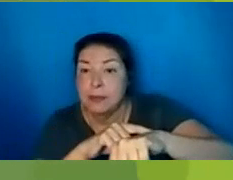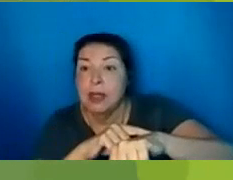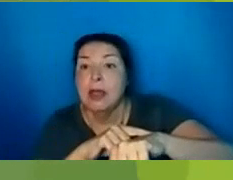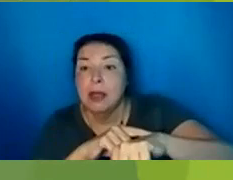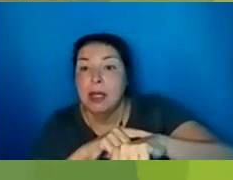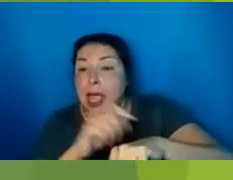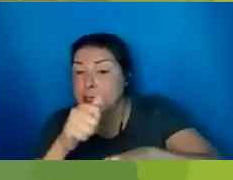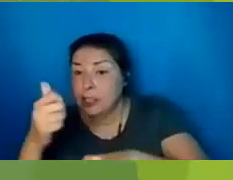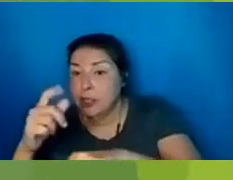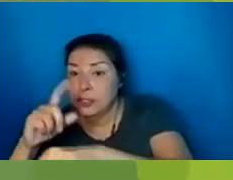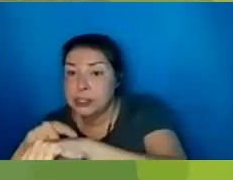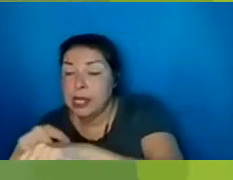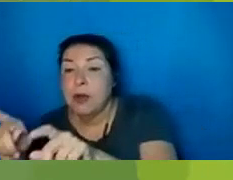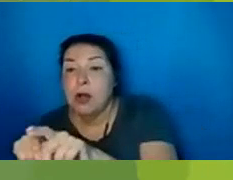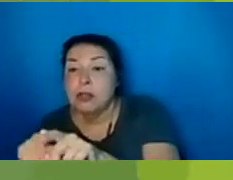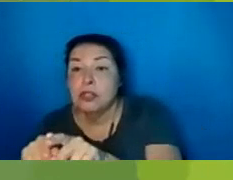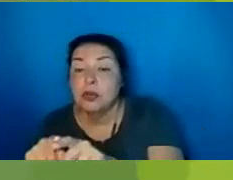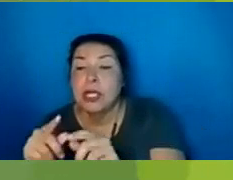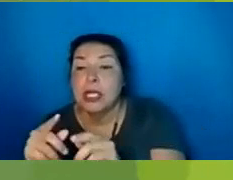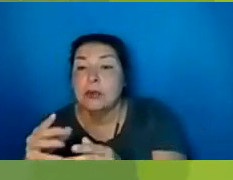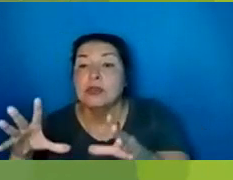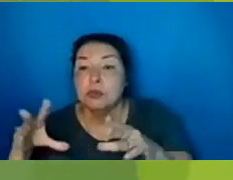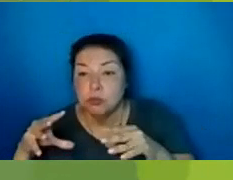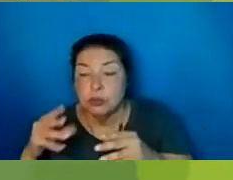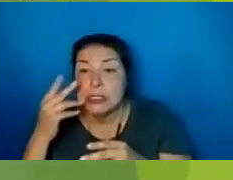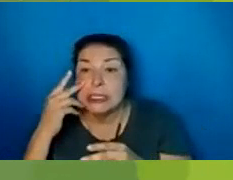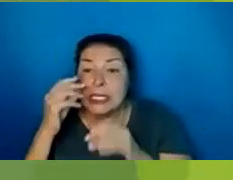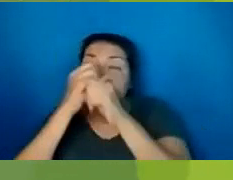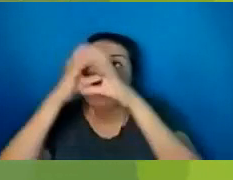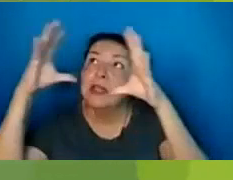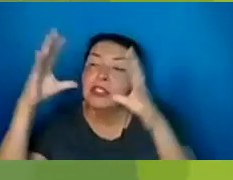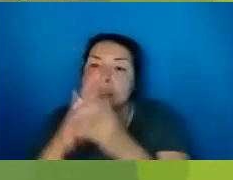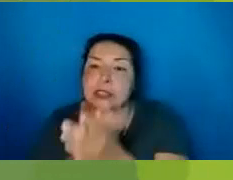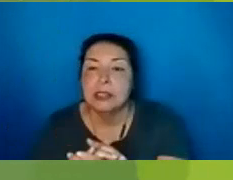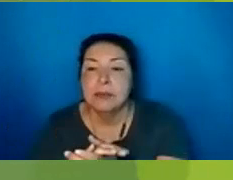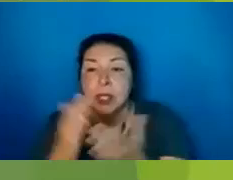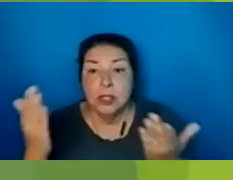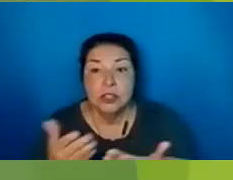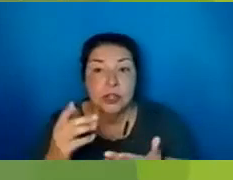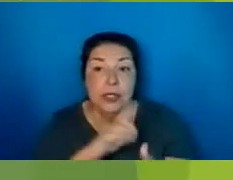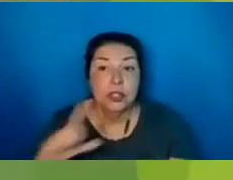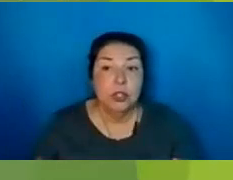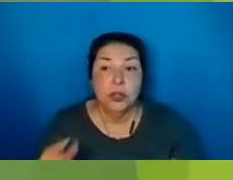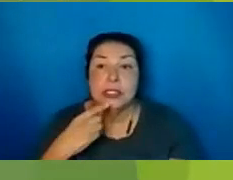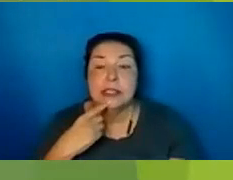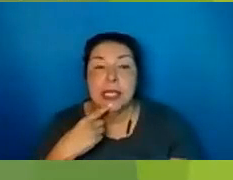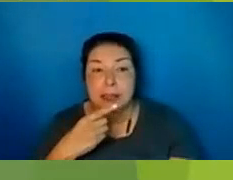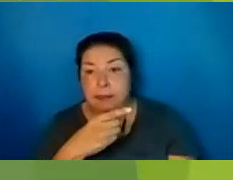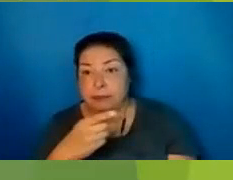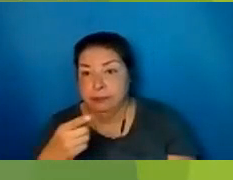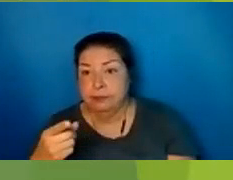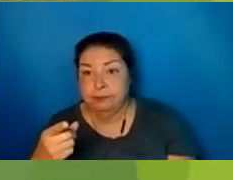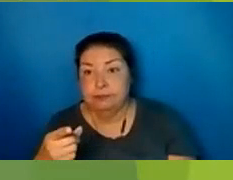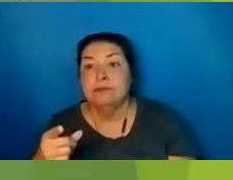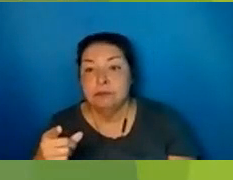another case as he was receiving visions. Here the Lord is going, he is taking up, he